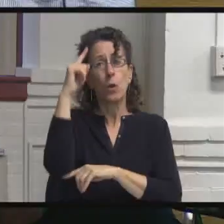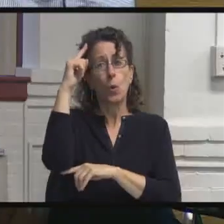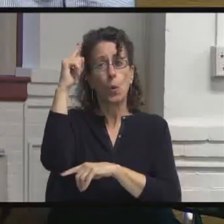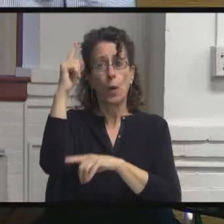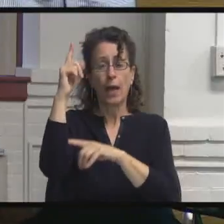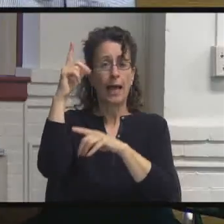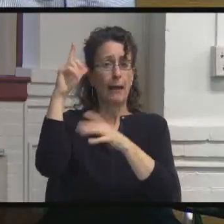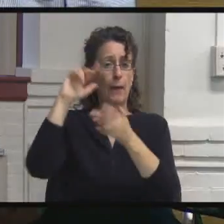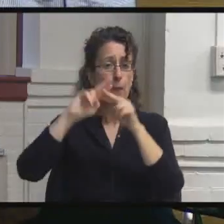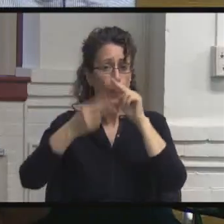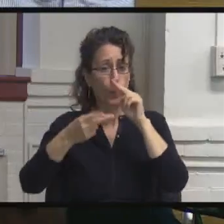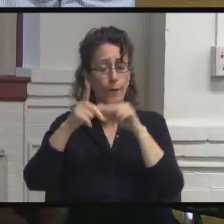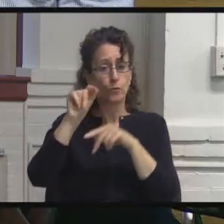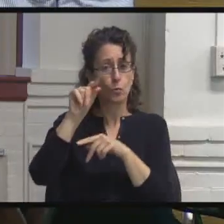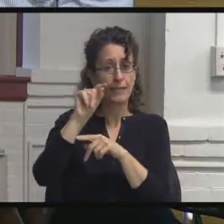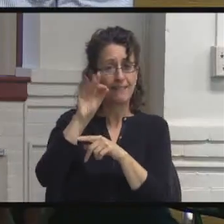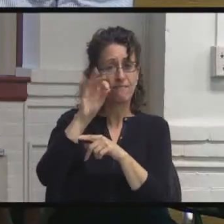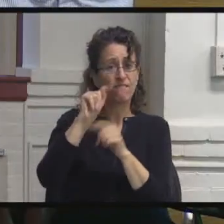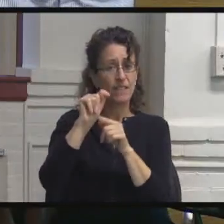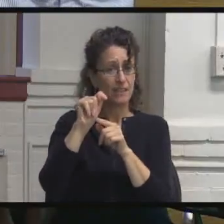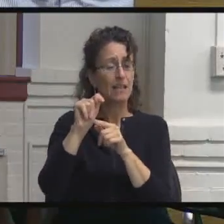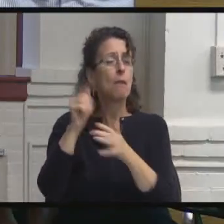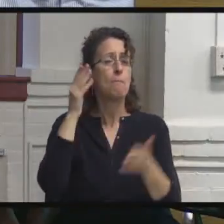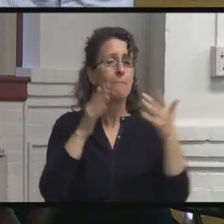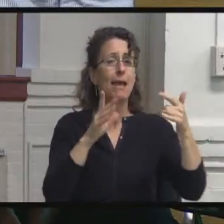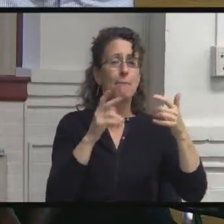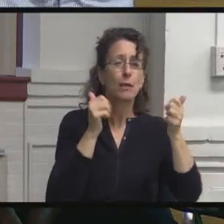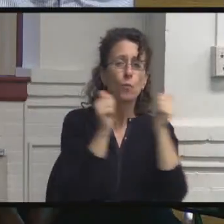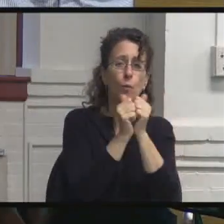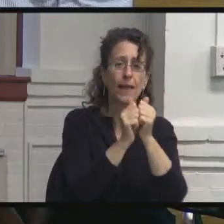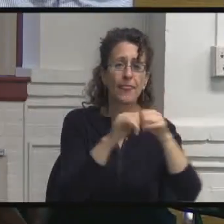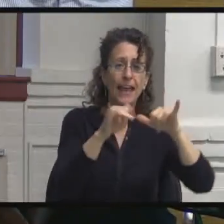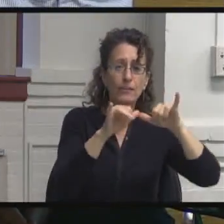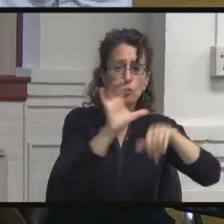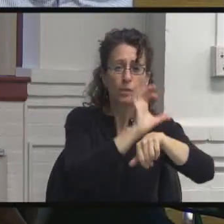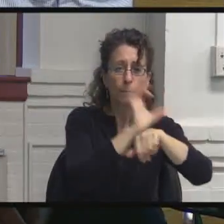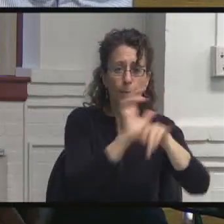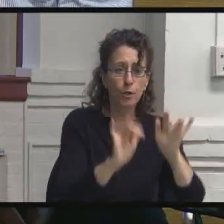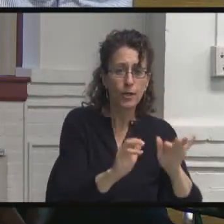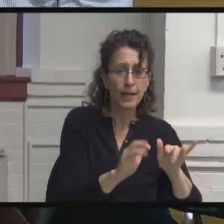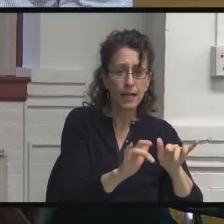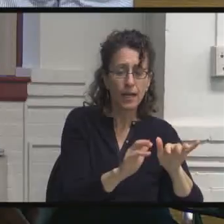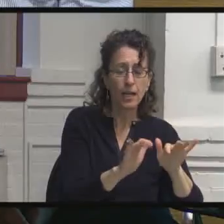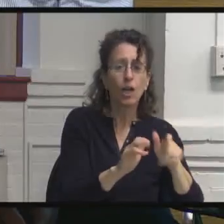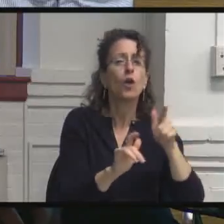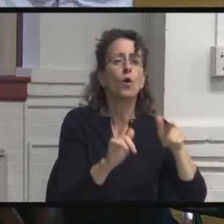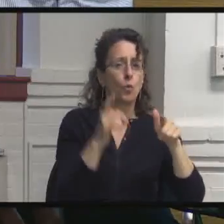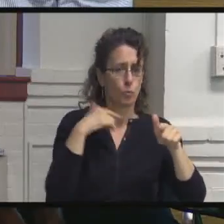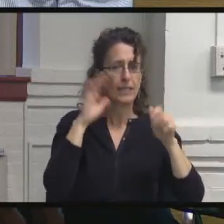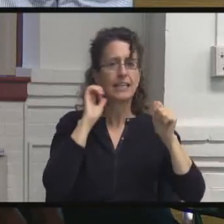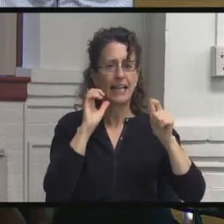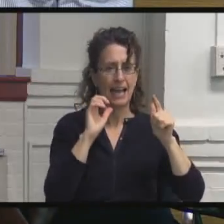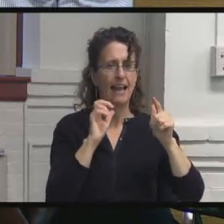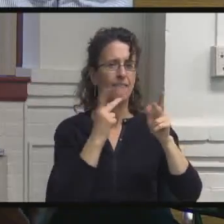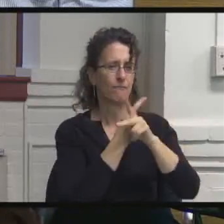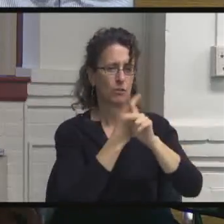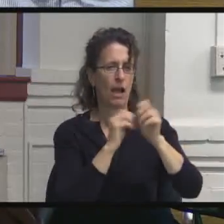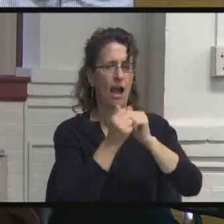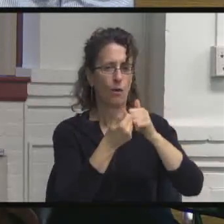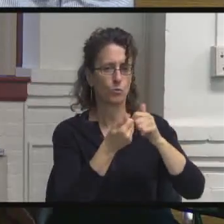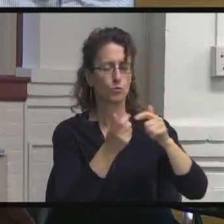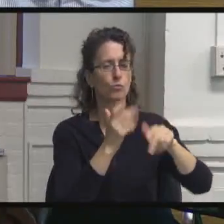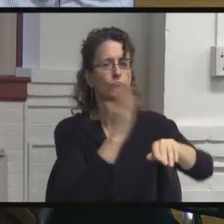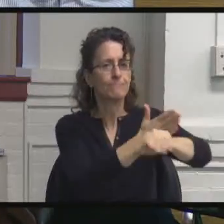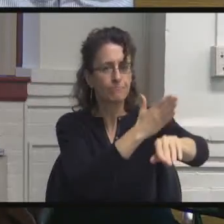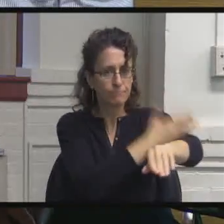ultimately remedy the situation. It might even vary at different times of the year, but that might be something that we're willing to do,